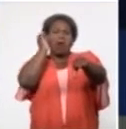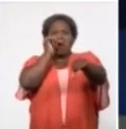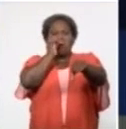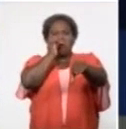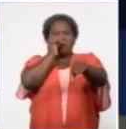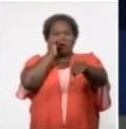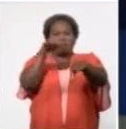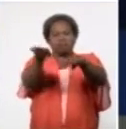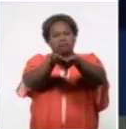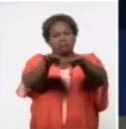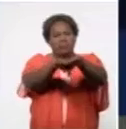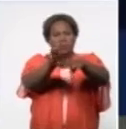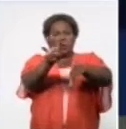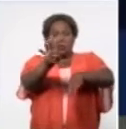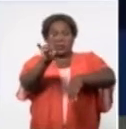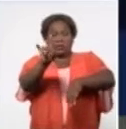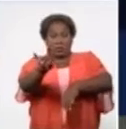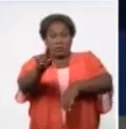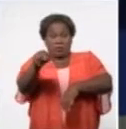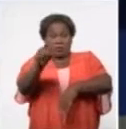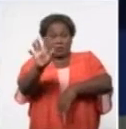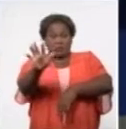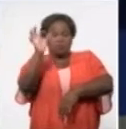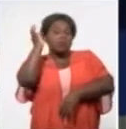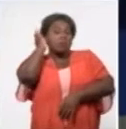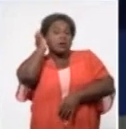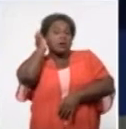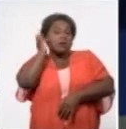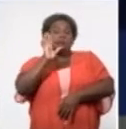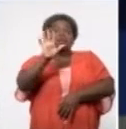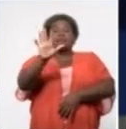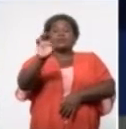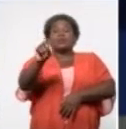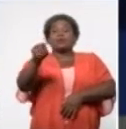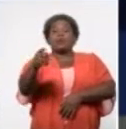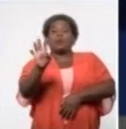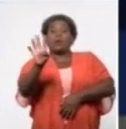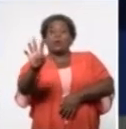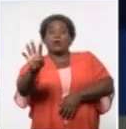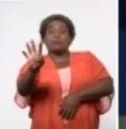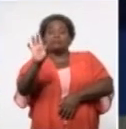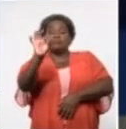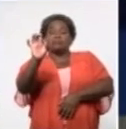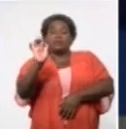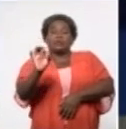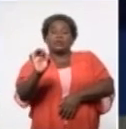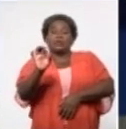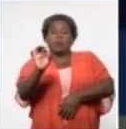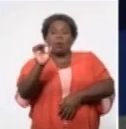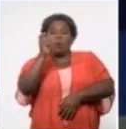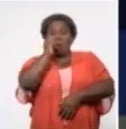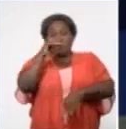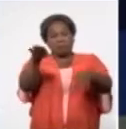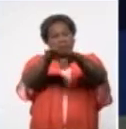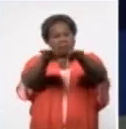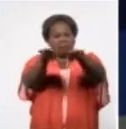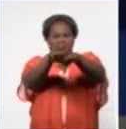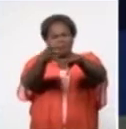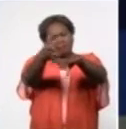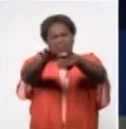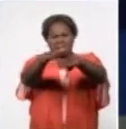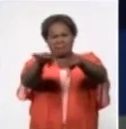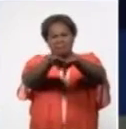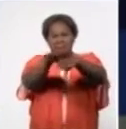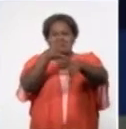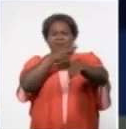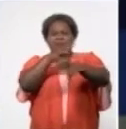important to control the situation, since it is possible the transmission of the disease in asymptomatic patients. The 4 cases are